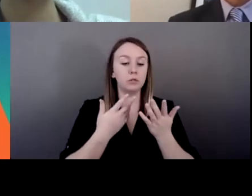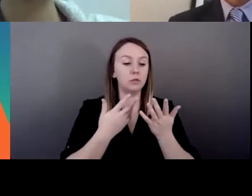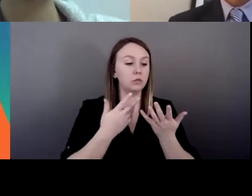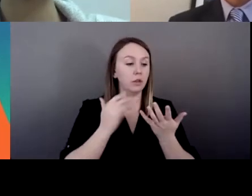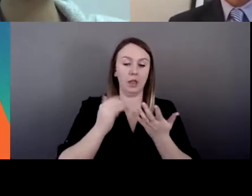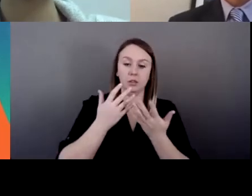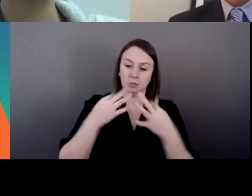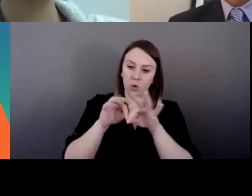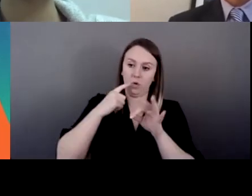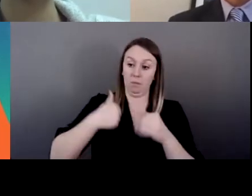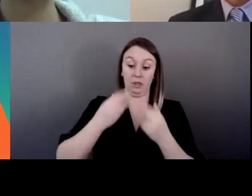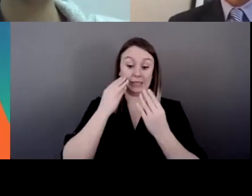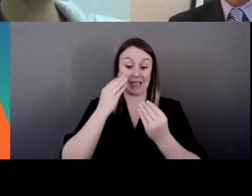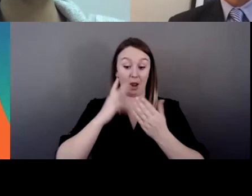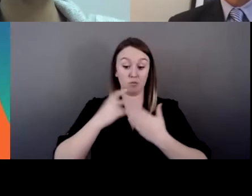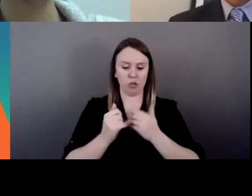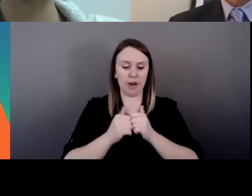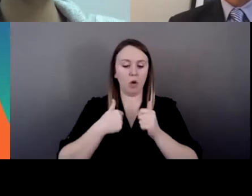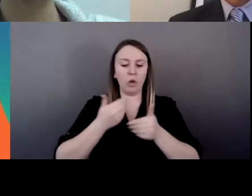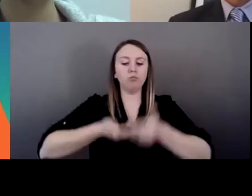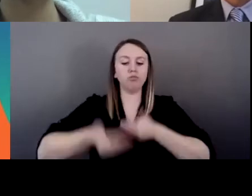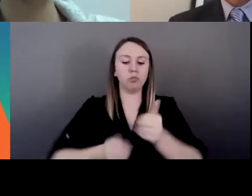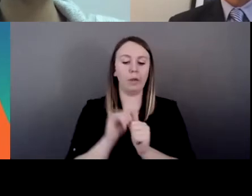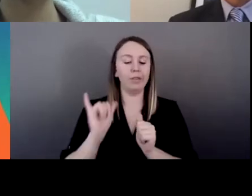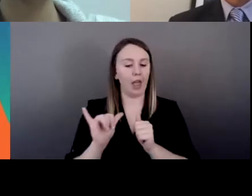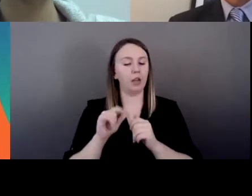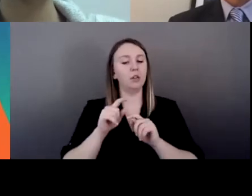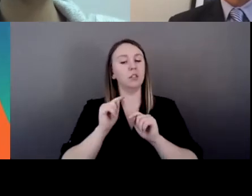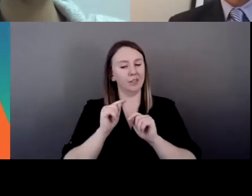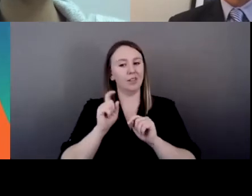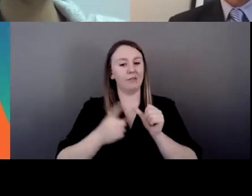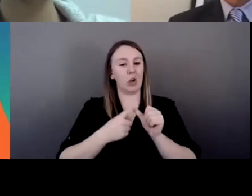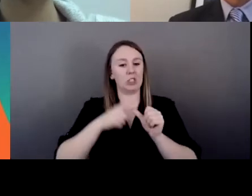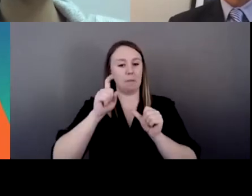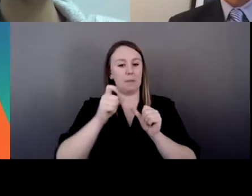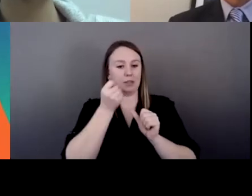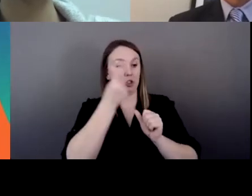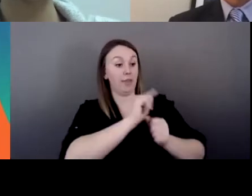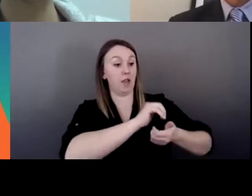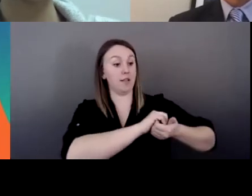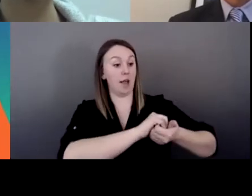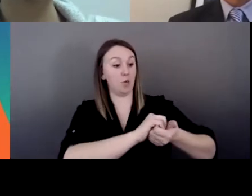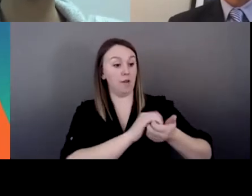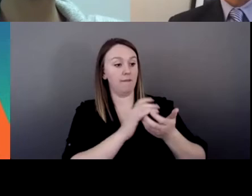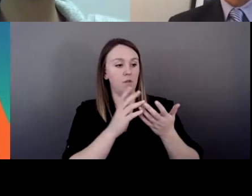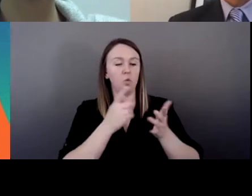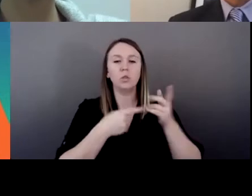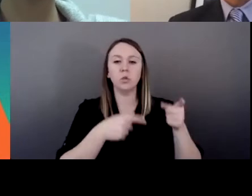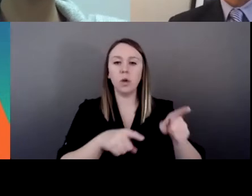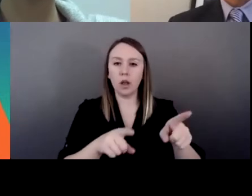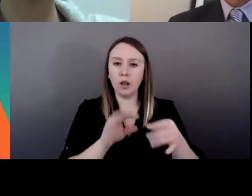with a data project? One, we have to understand what's happening with collaboration. And this is something that we don't really have